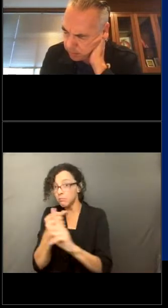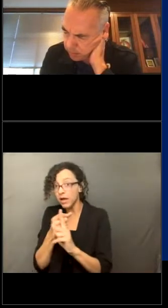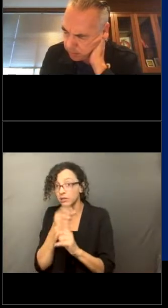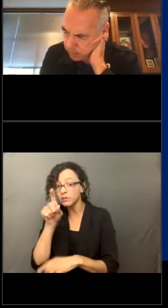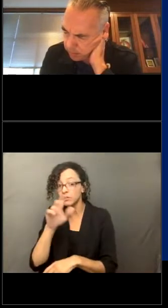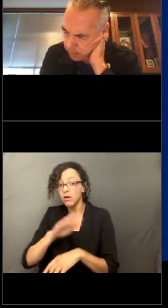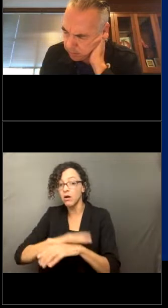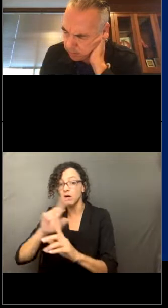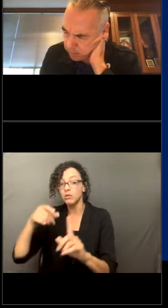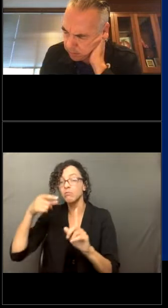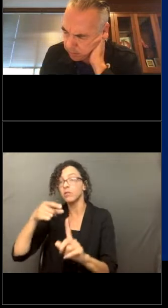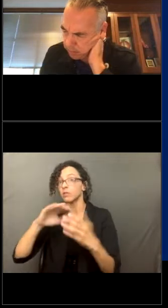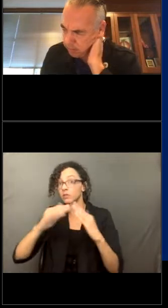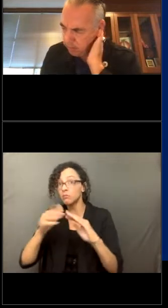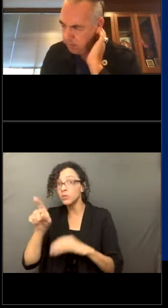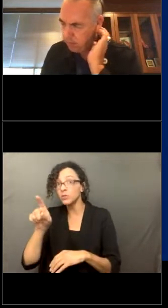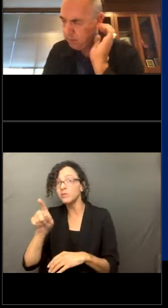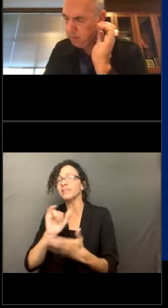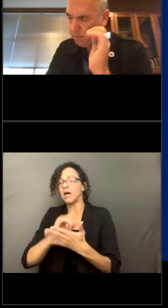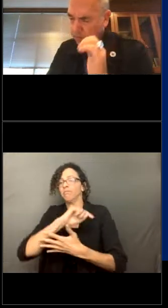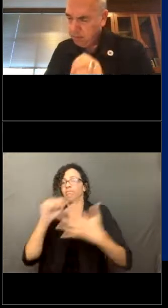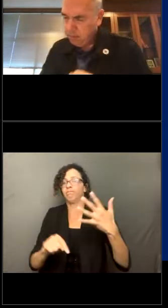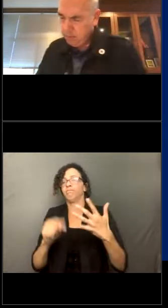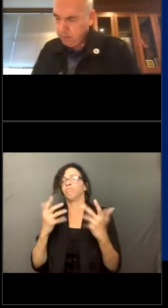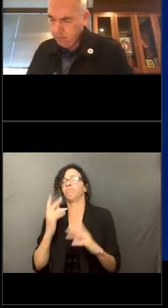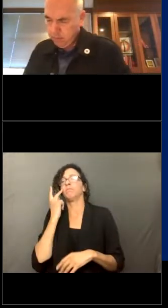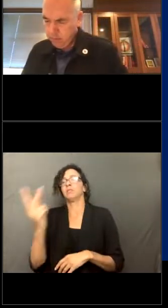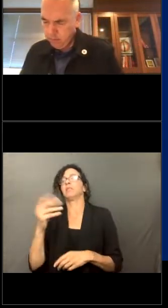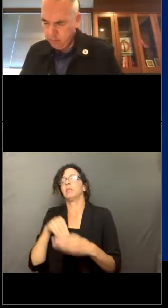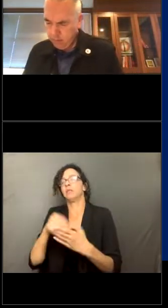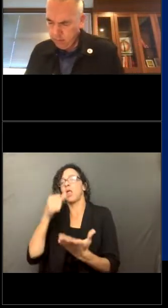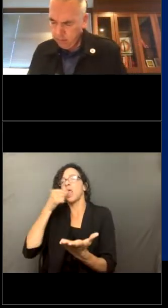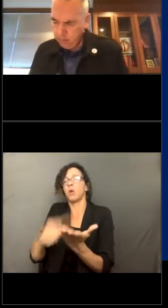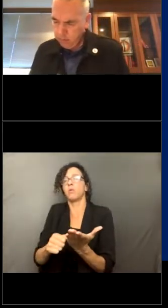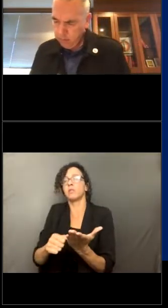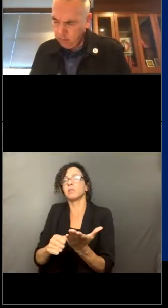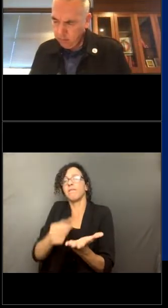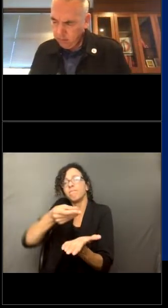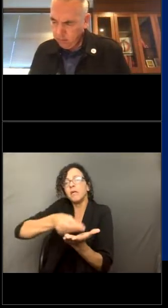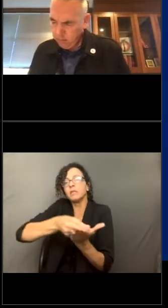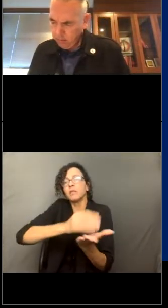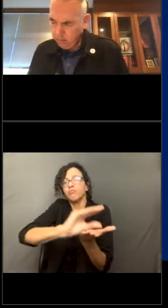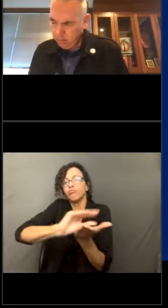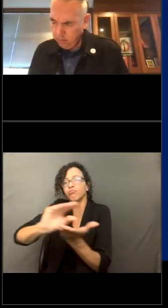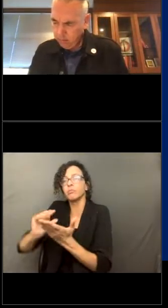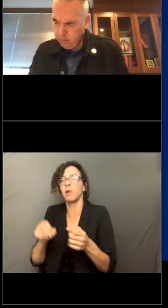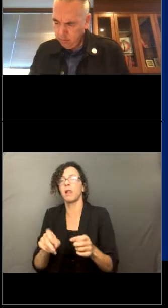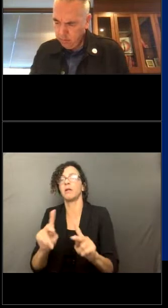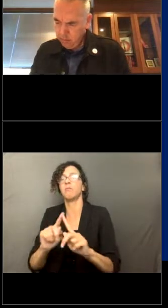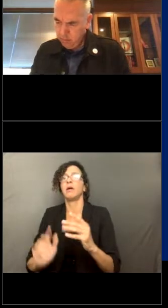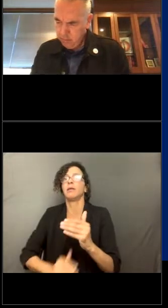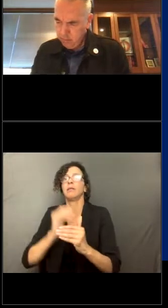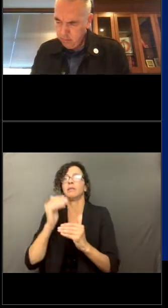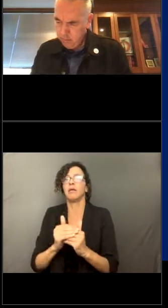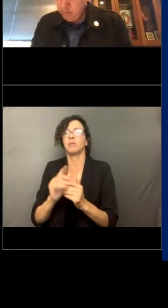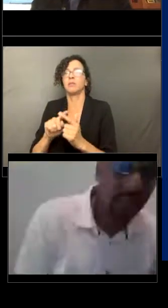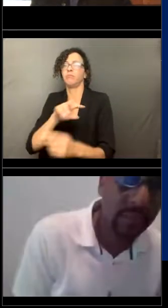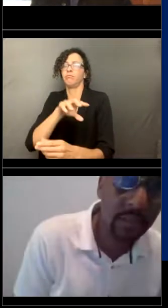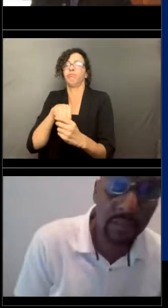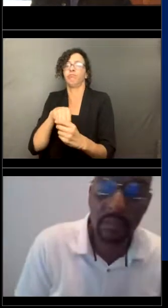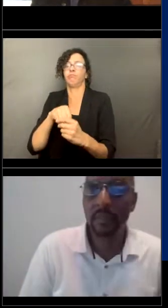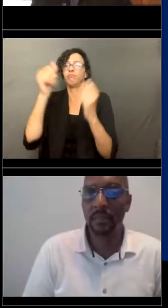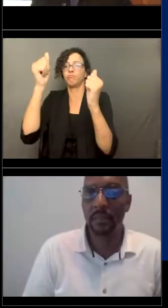particular community. So those are the things that you're seeing in the notice of funding opportunities. What the next step is to get that into all